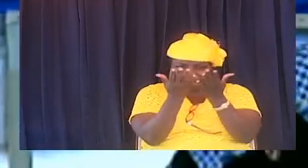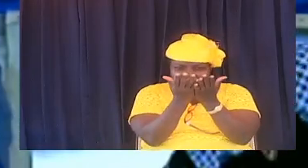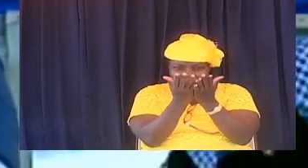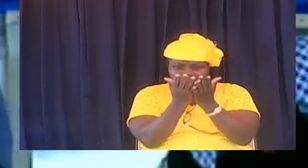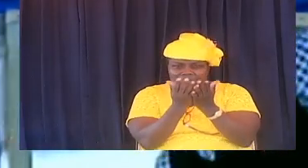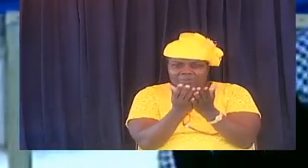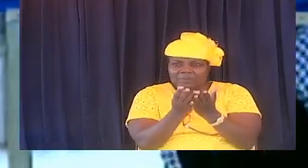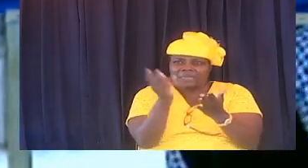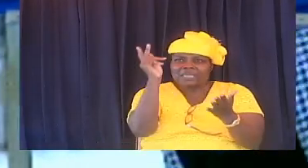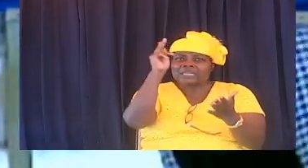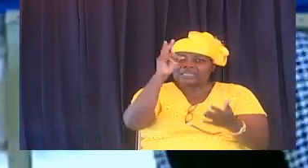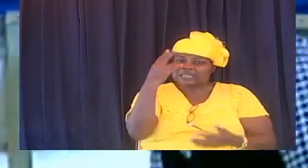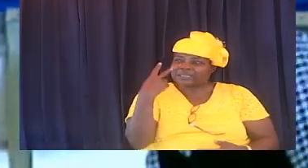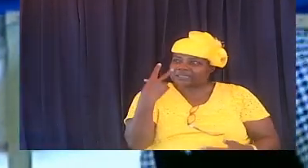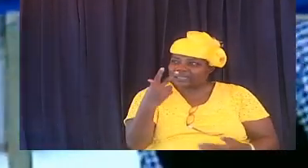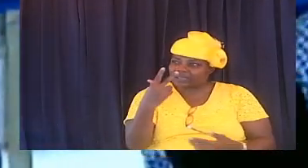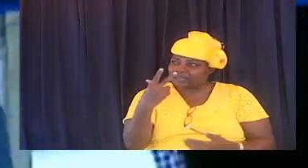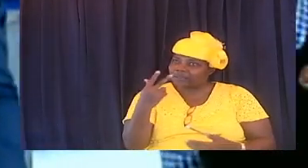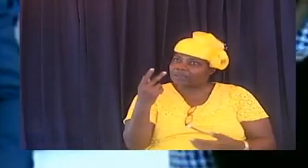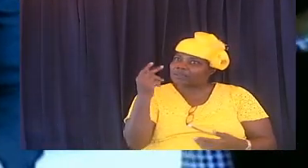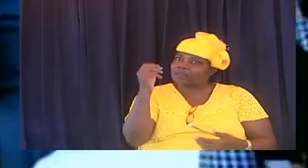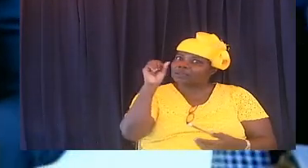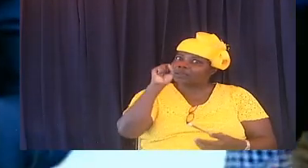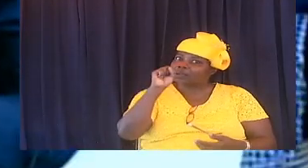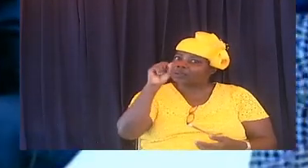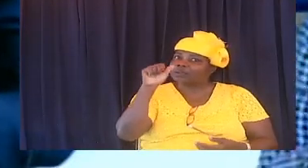2 Samuel chapter 9.